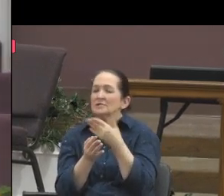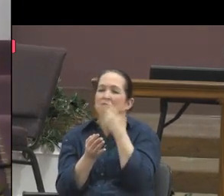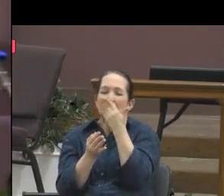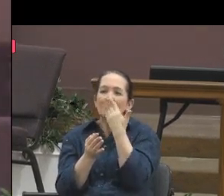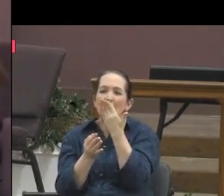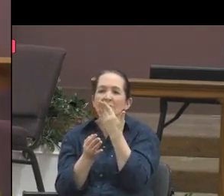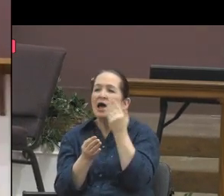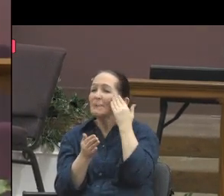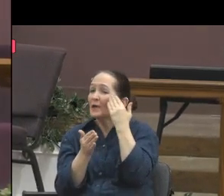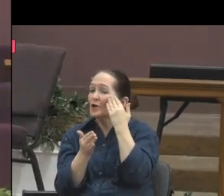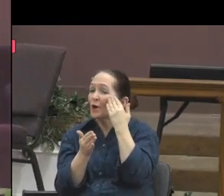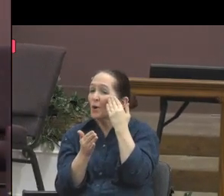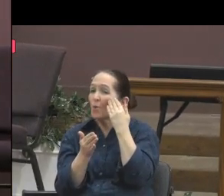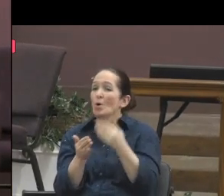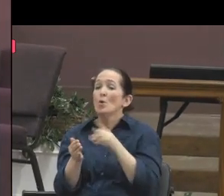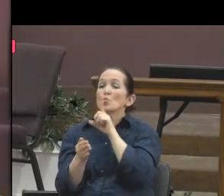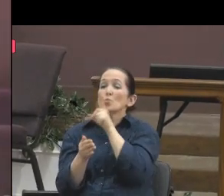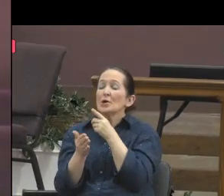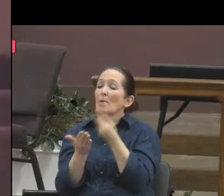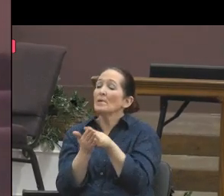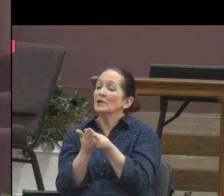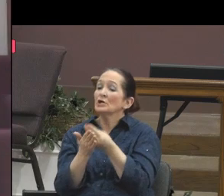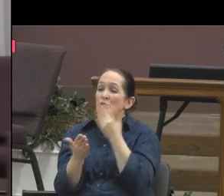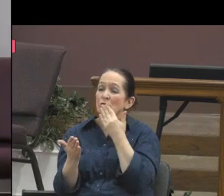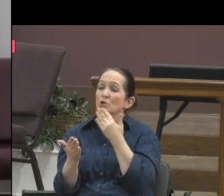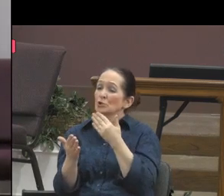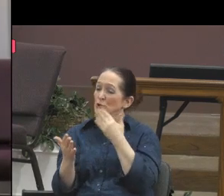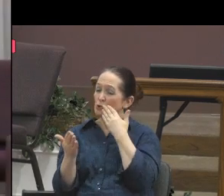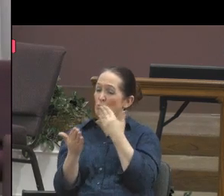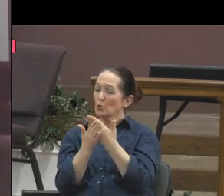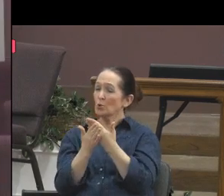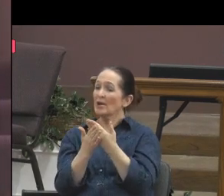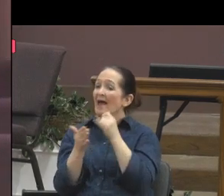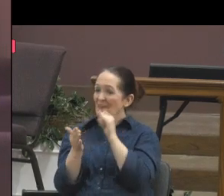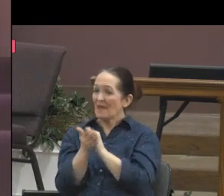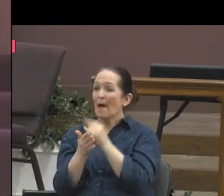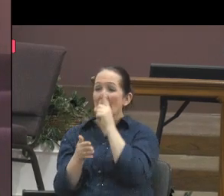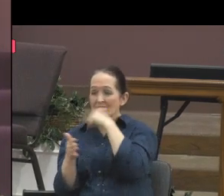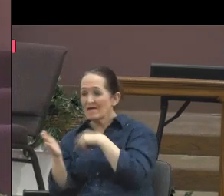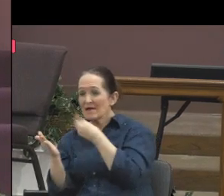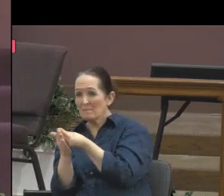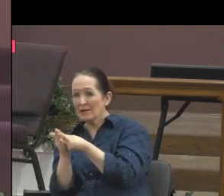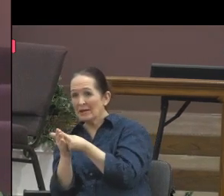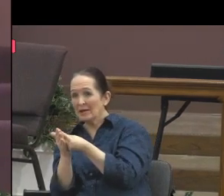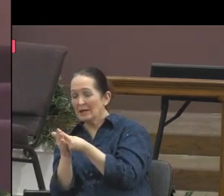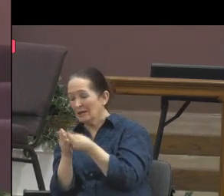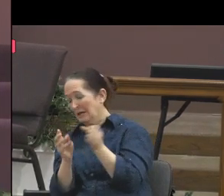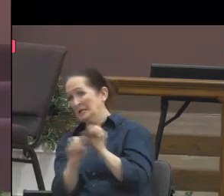that the counterfeit stands out. Do you know your faith so well that the counterfeit stands out?